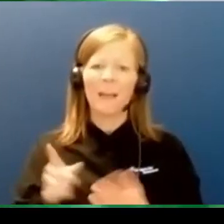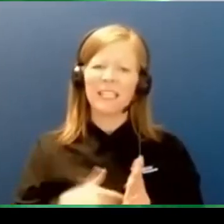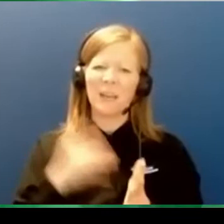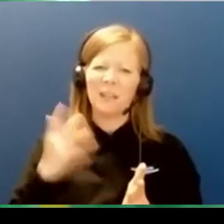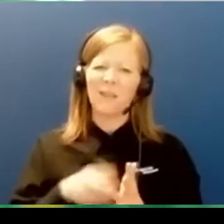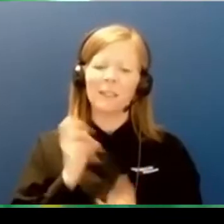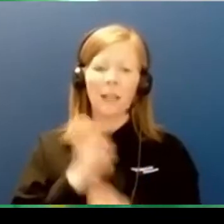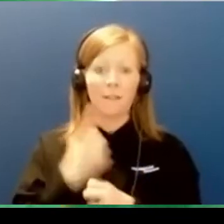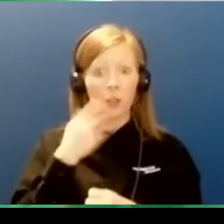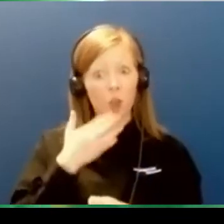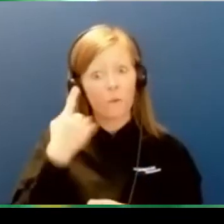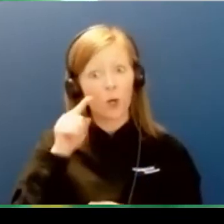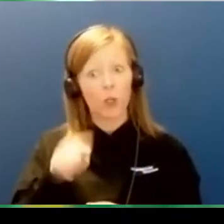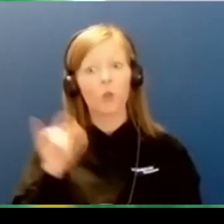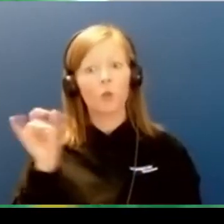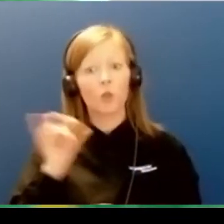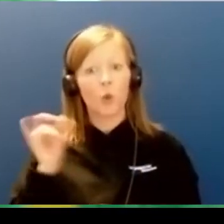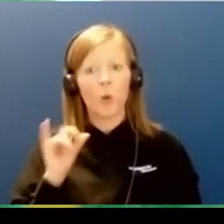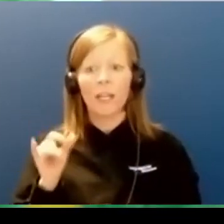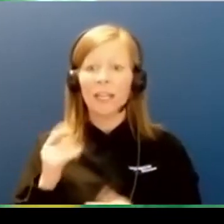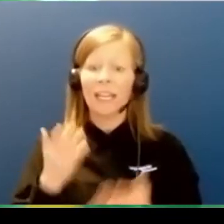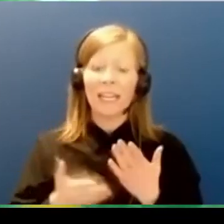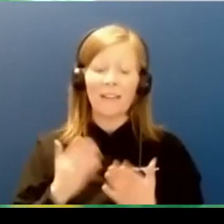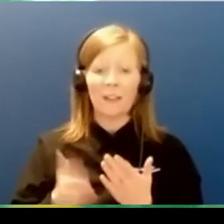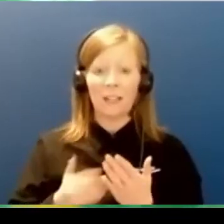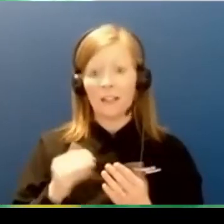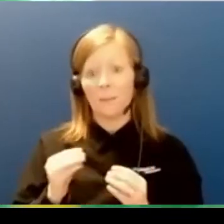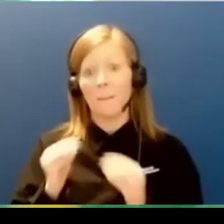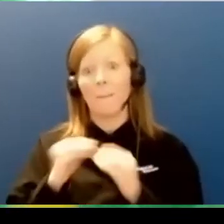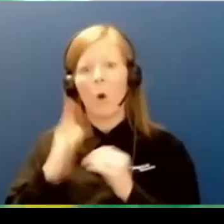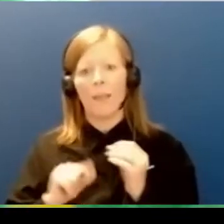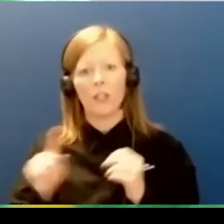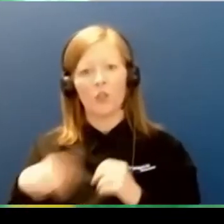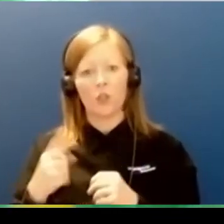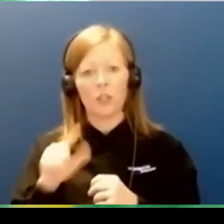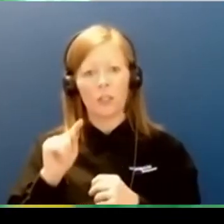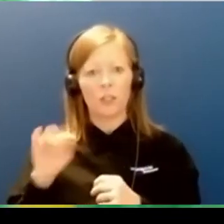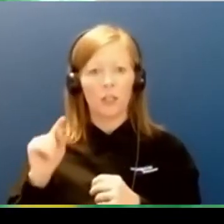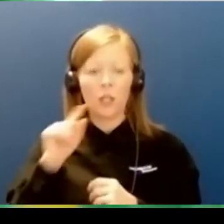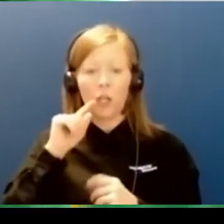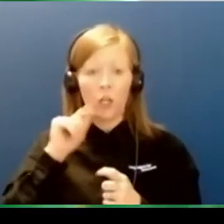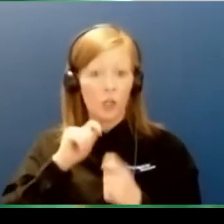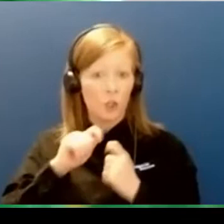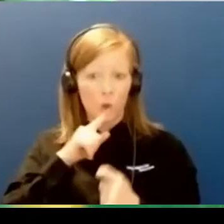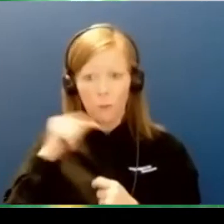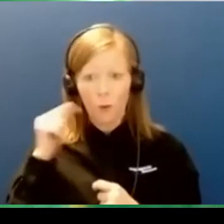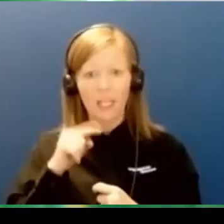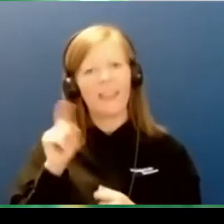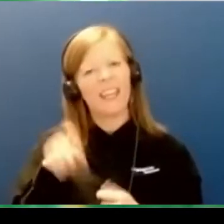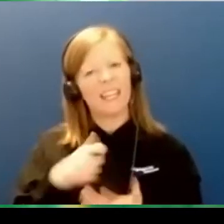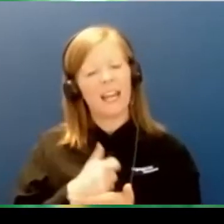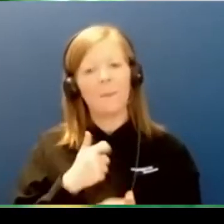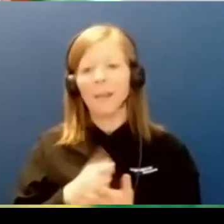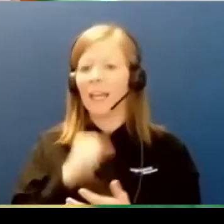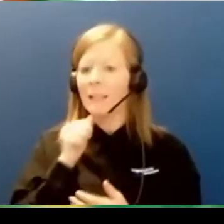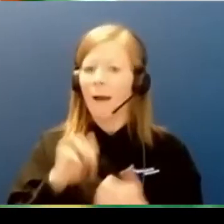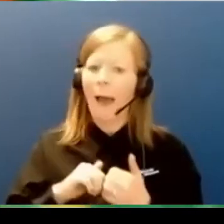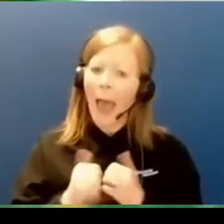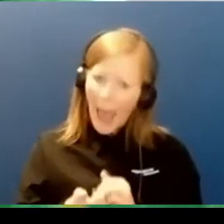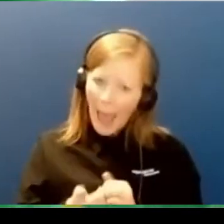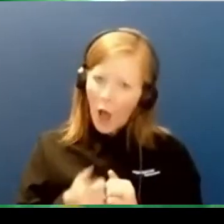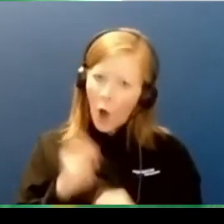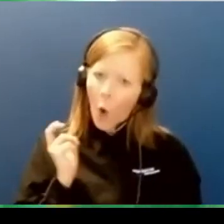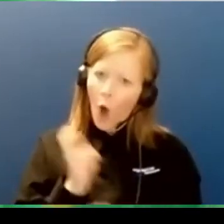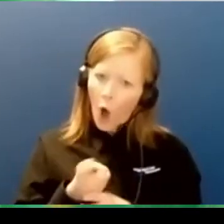good for you to do it until even a little beyond toothbrushing. I find that they need a little help with that. It isn't how hard you brush, it's how long